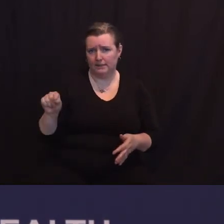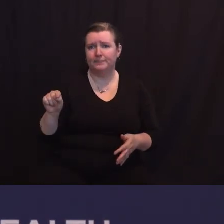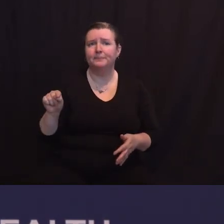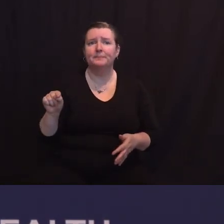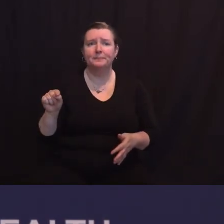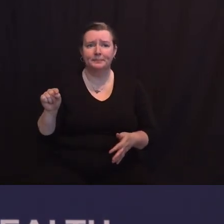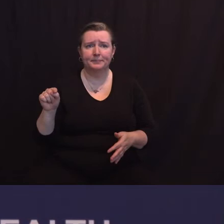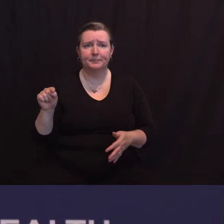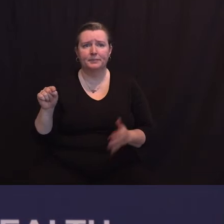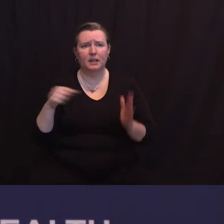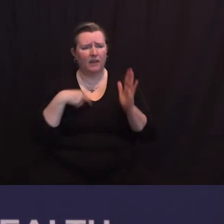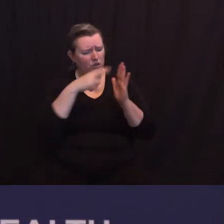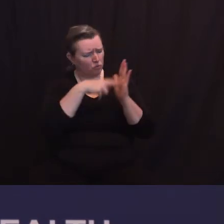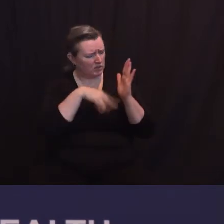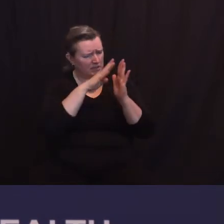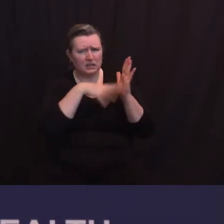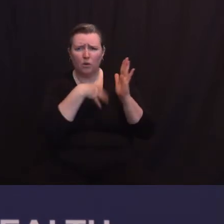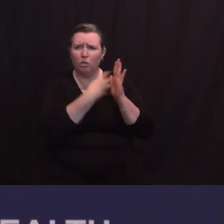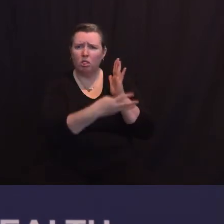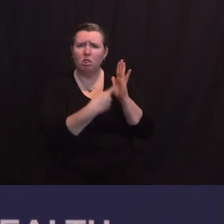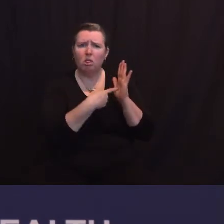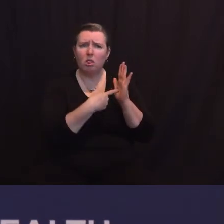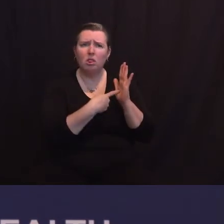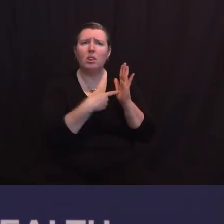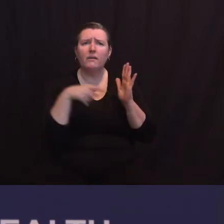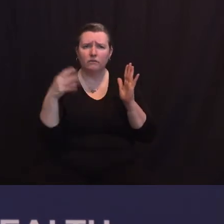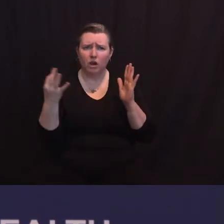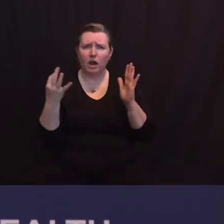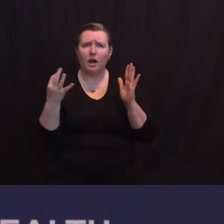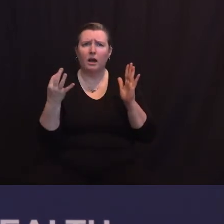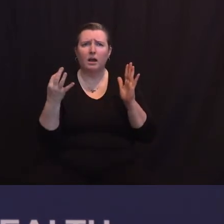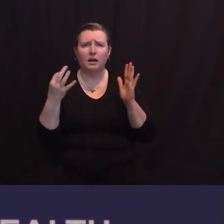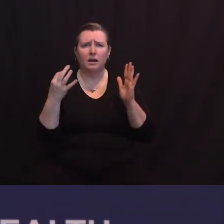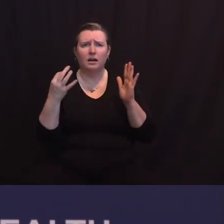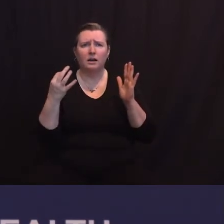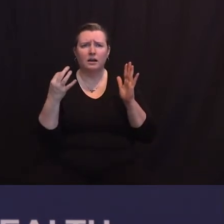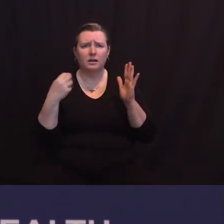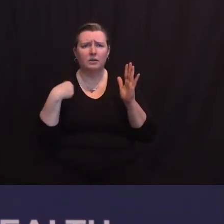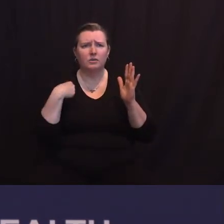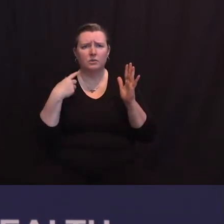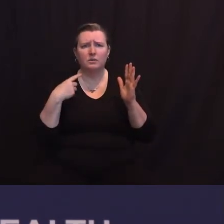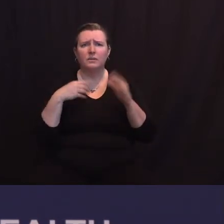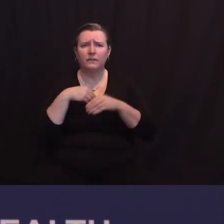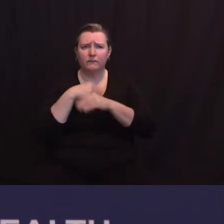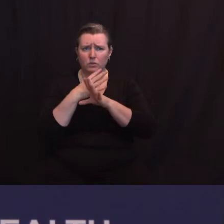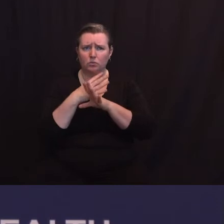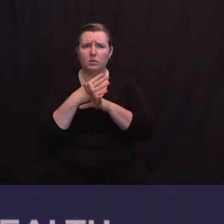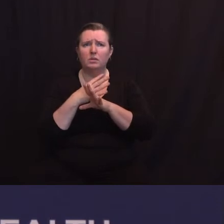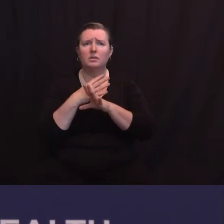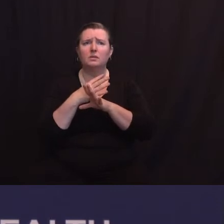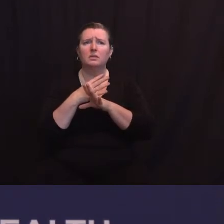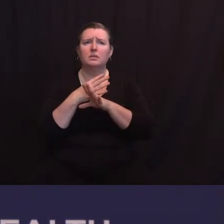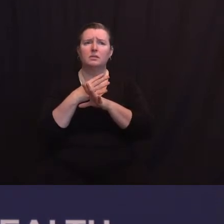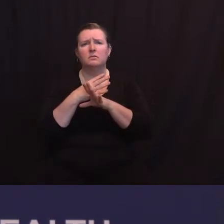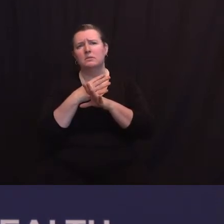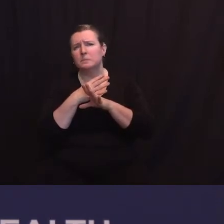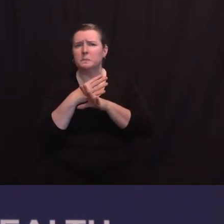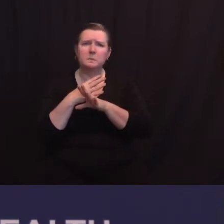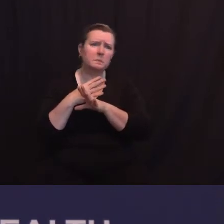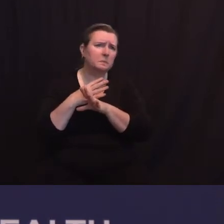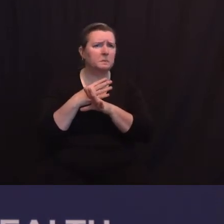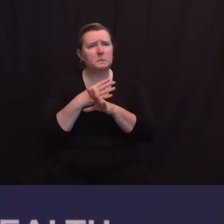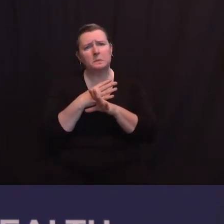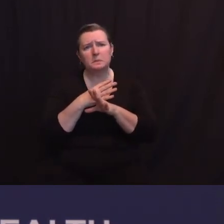plans, Judy, on Friday, and I think it's going to be late morning, and so I can say with a fairly high degree of confidence that we will have the